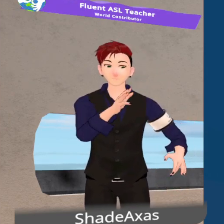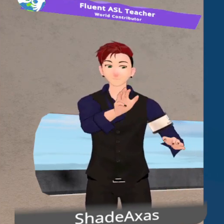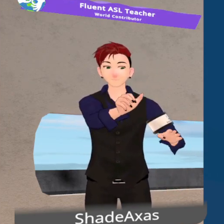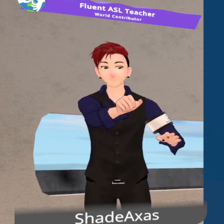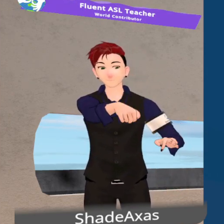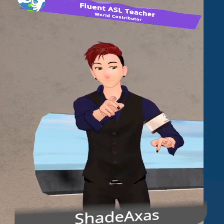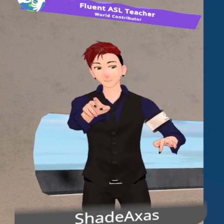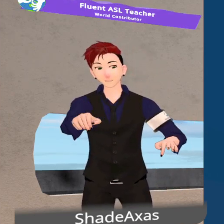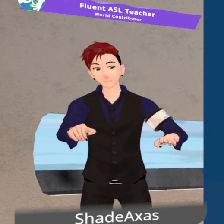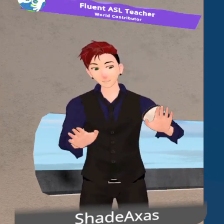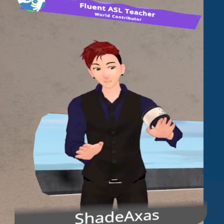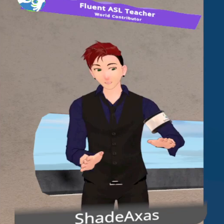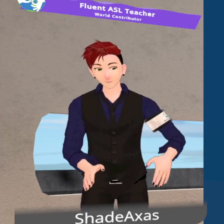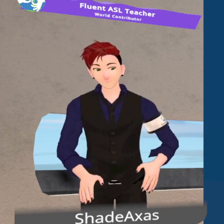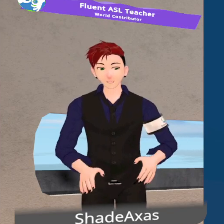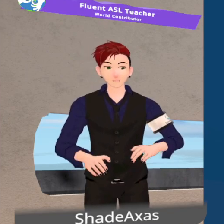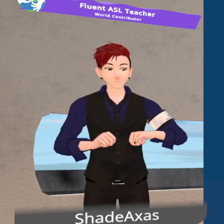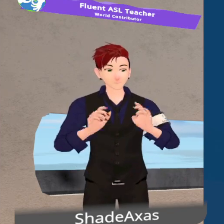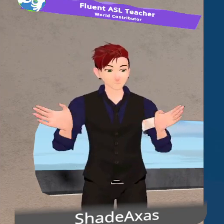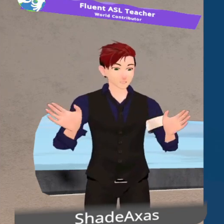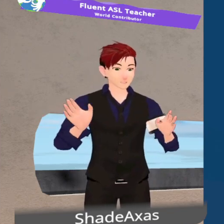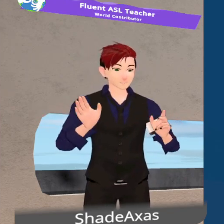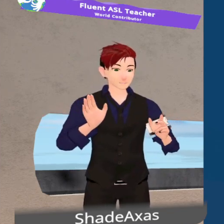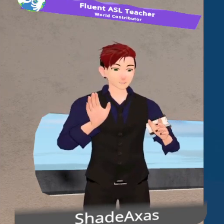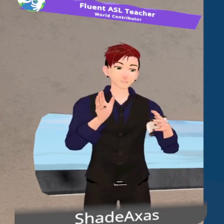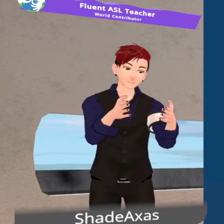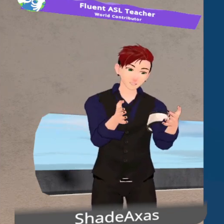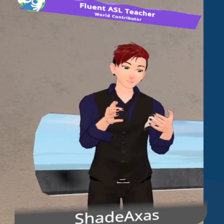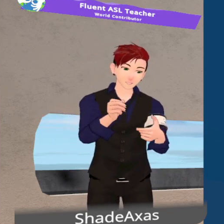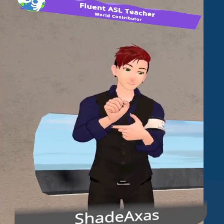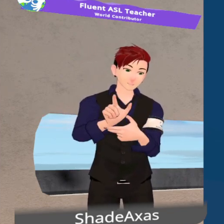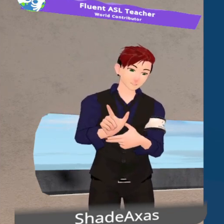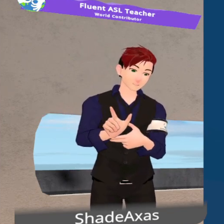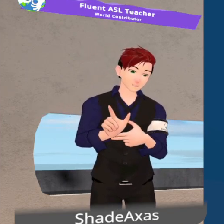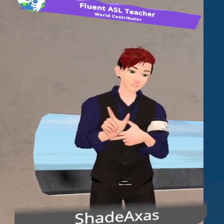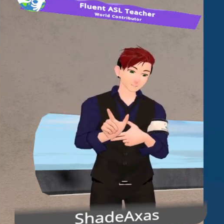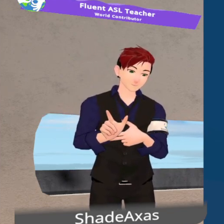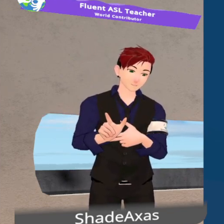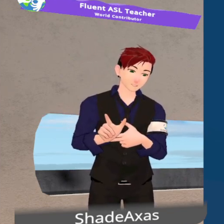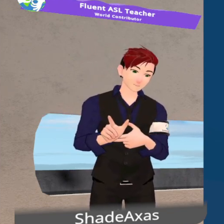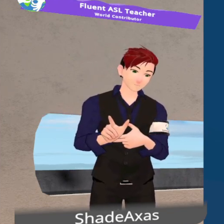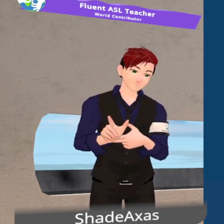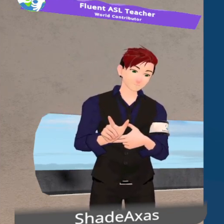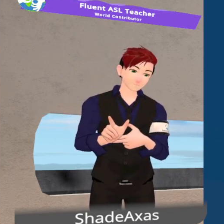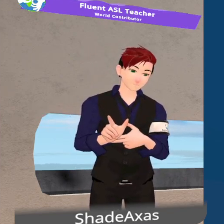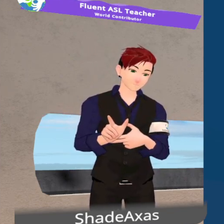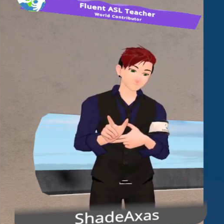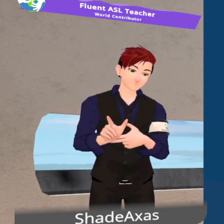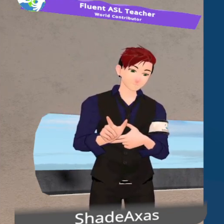So yes and no. Obviously, like I'm assuming ASL, right?